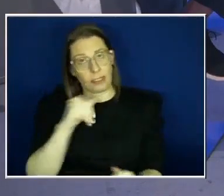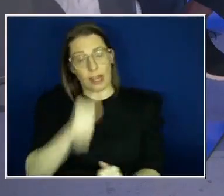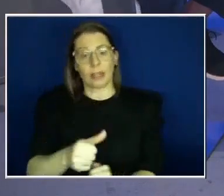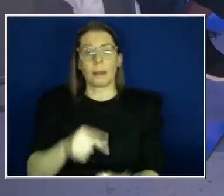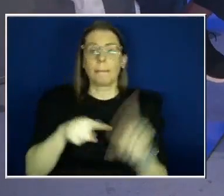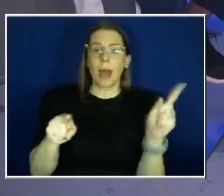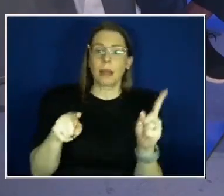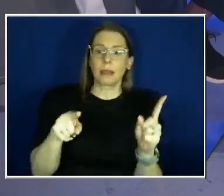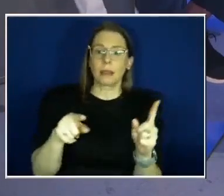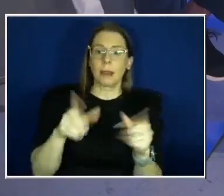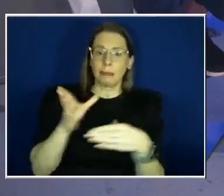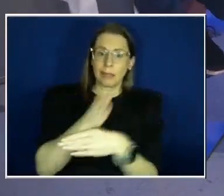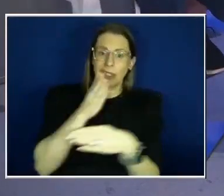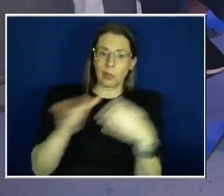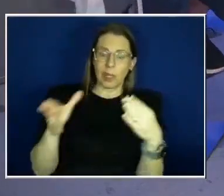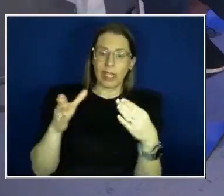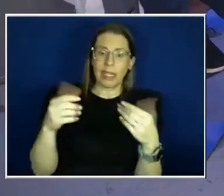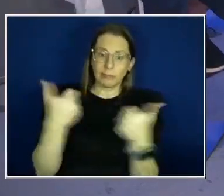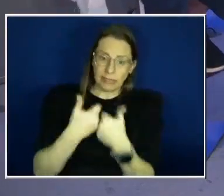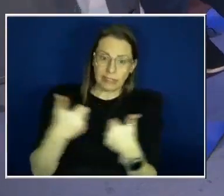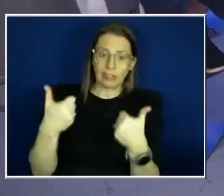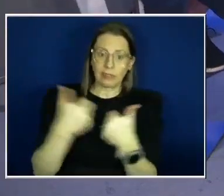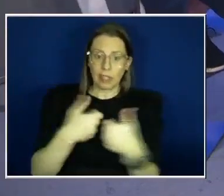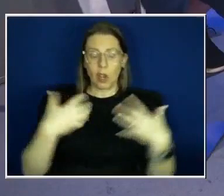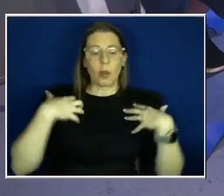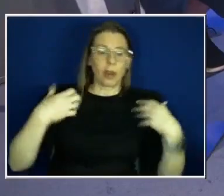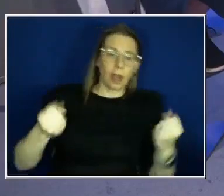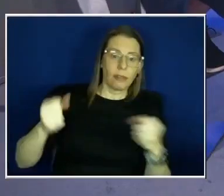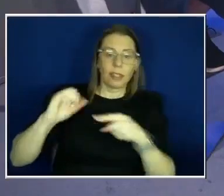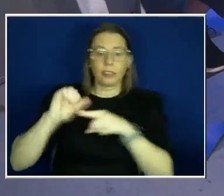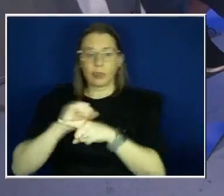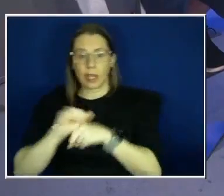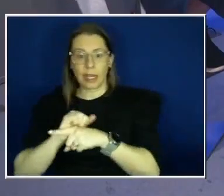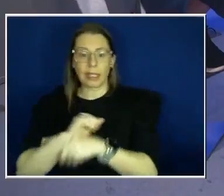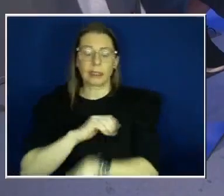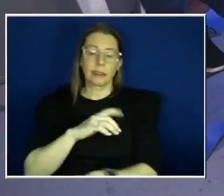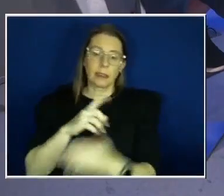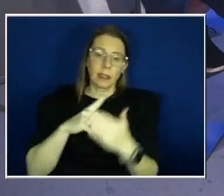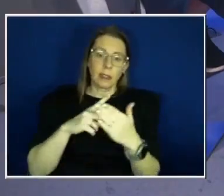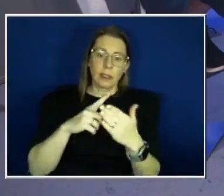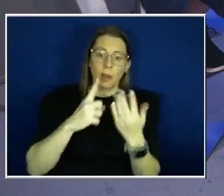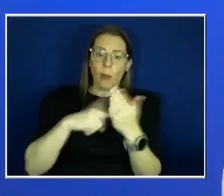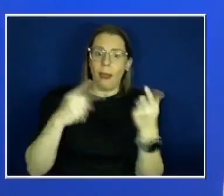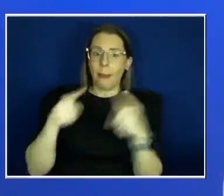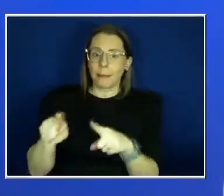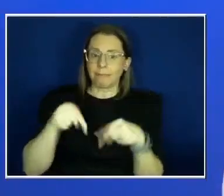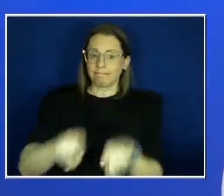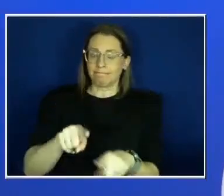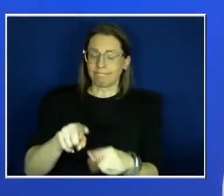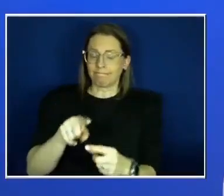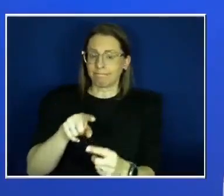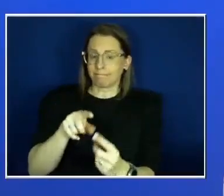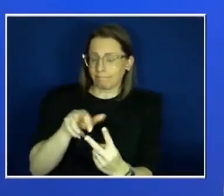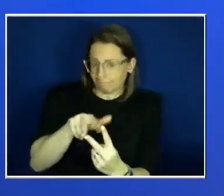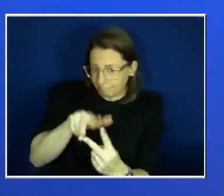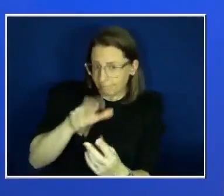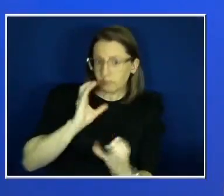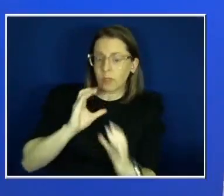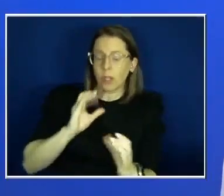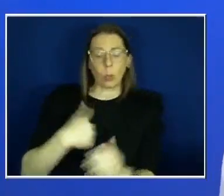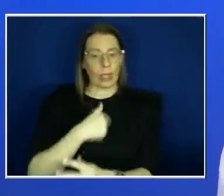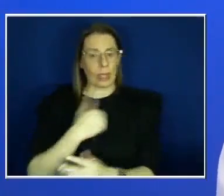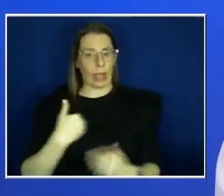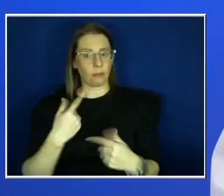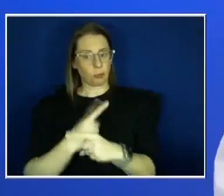between matches and the recovering and the training, what's going on in those conversations? Yeah, so we have regular communication between the